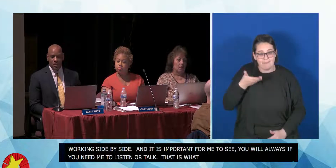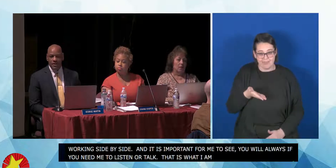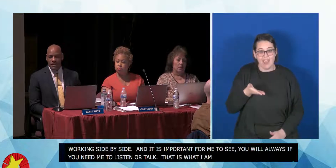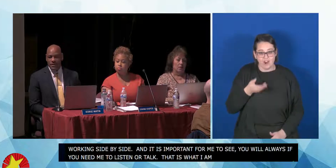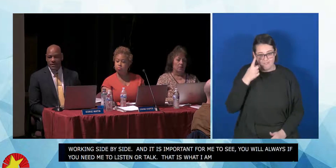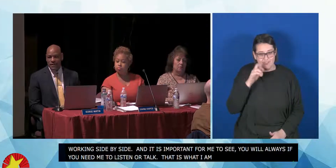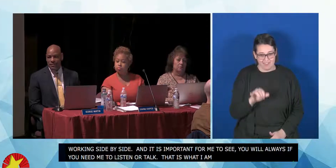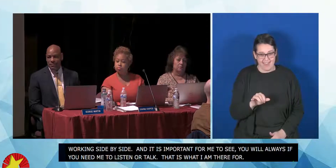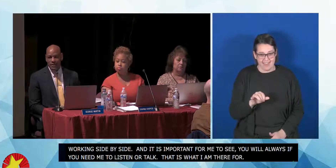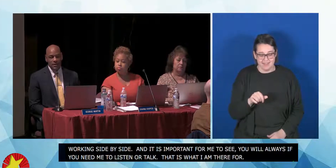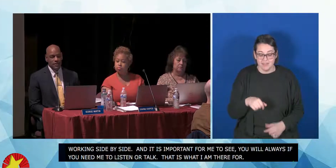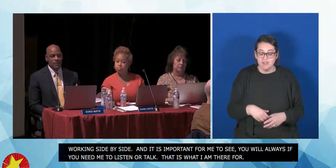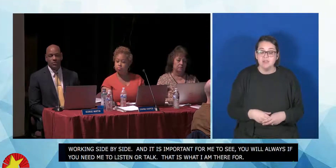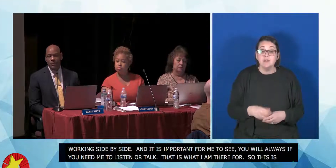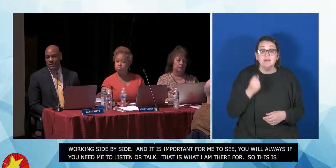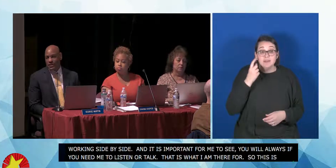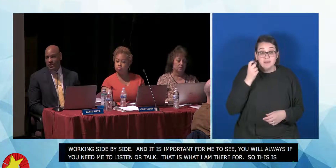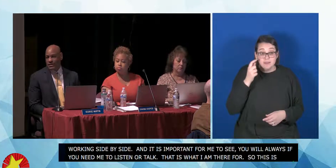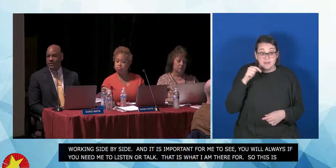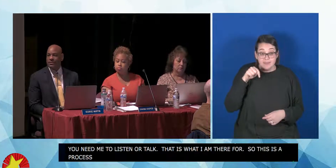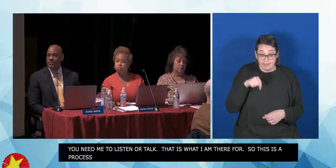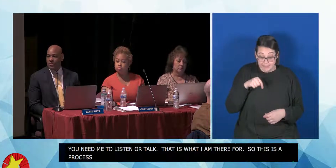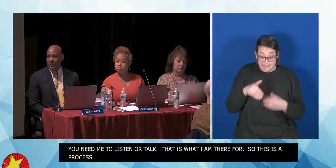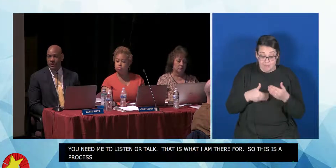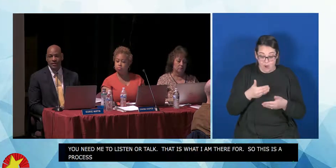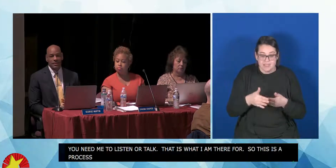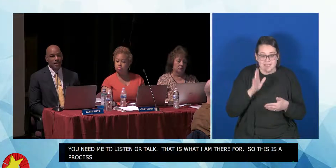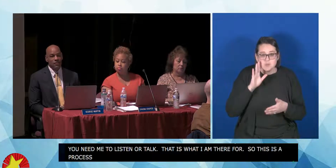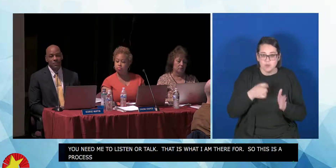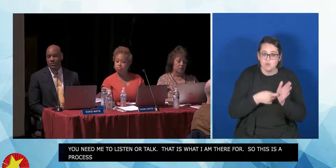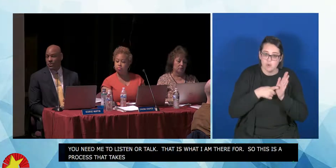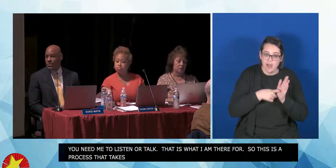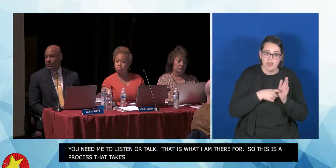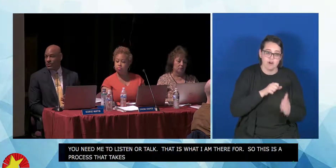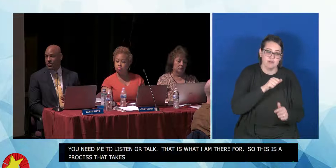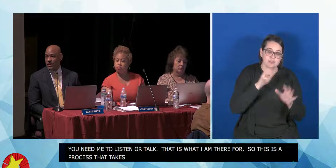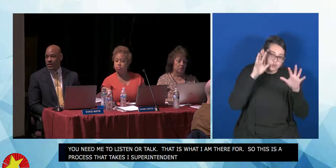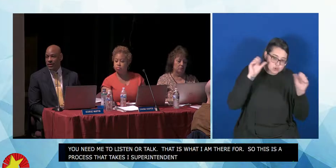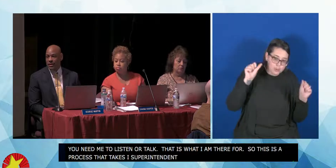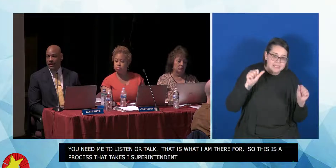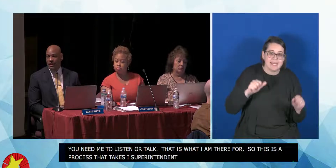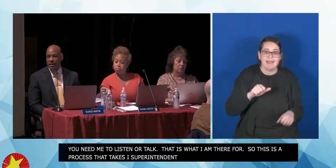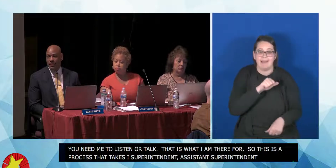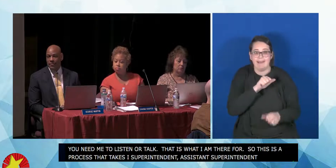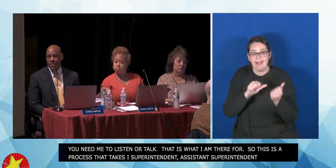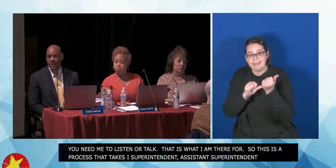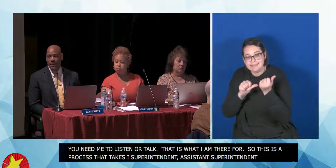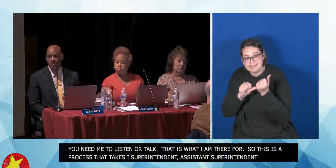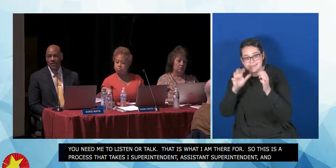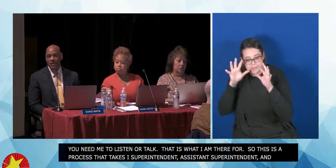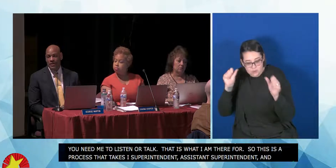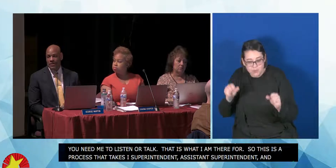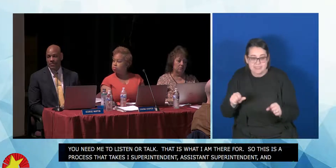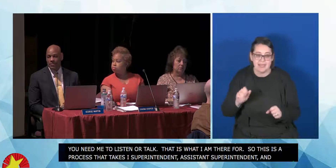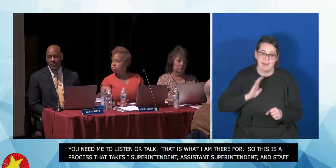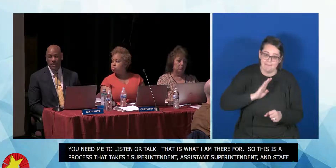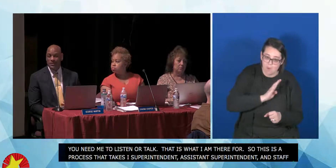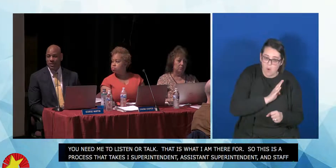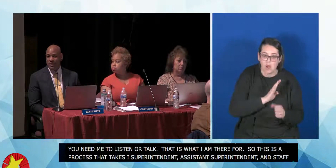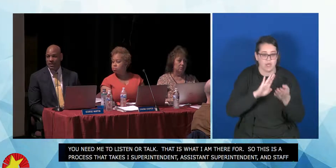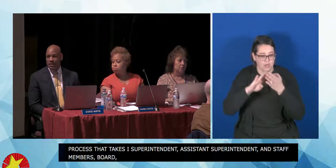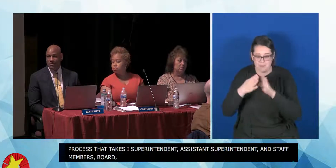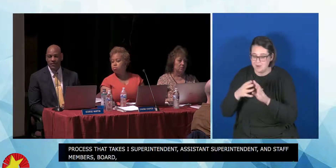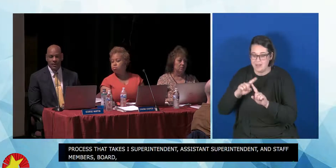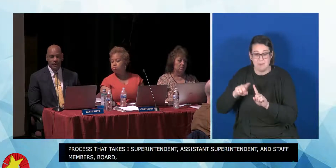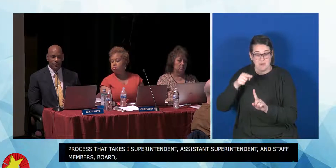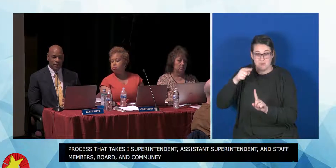a process that takes the superintendent, assistant superintendent, staff members, boards, community. Community is the biggest